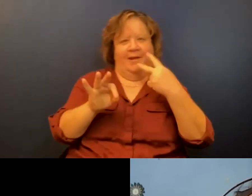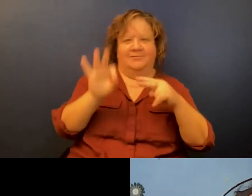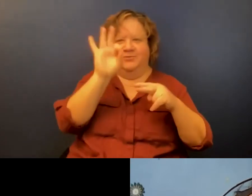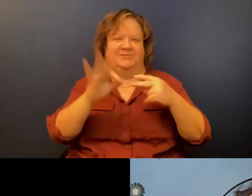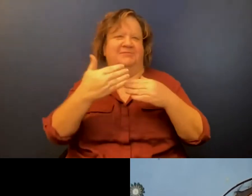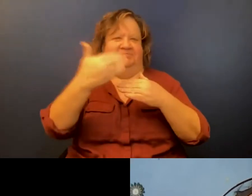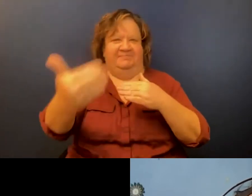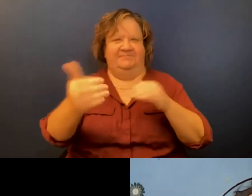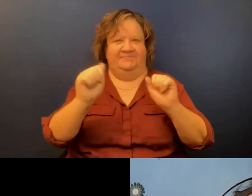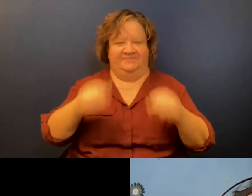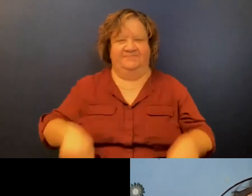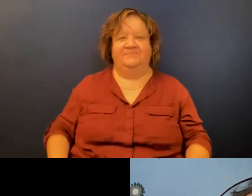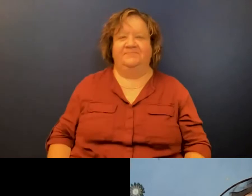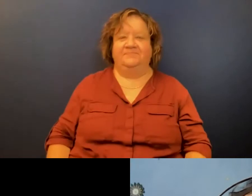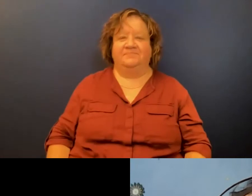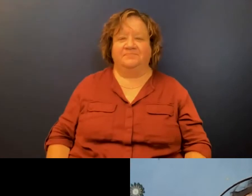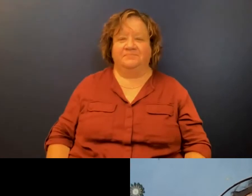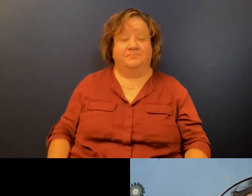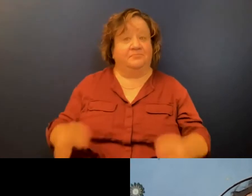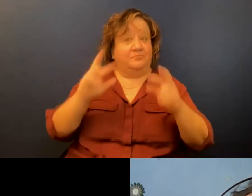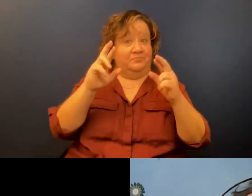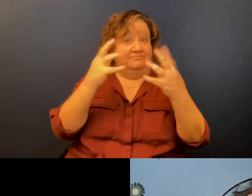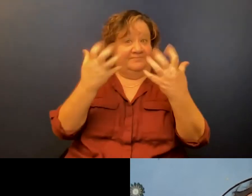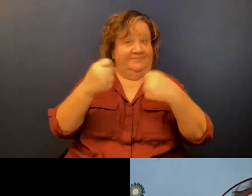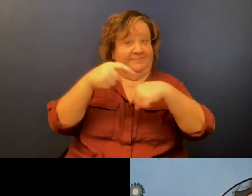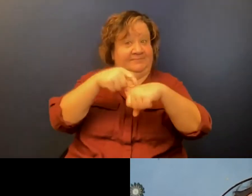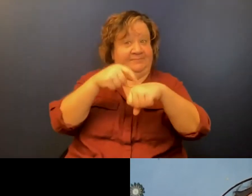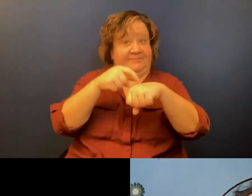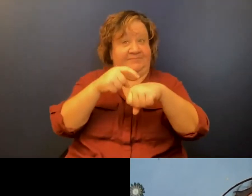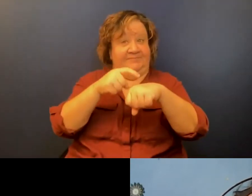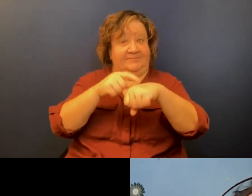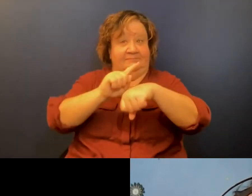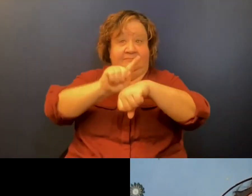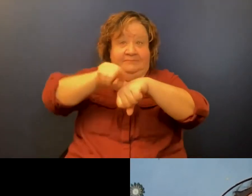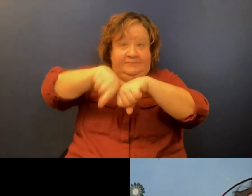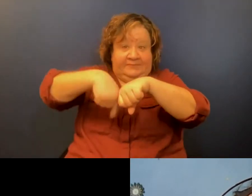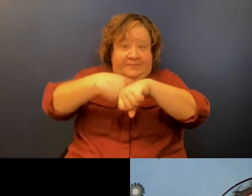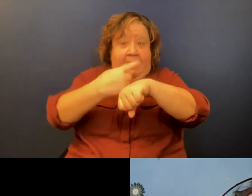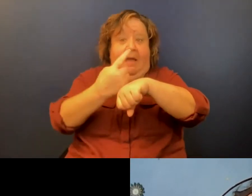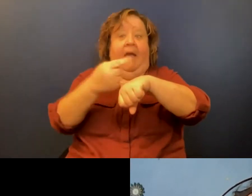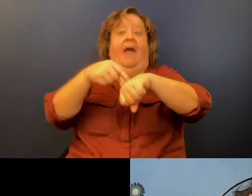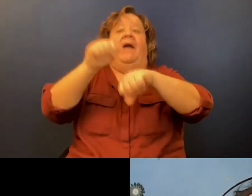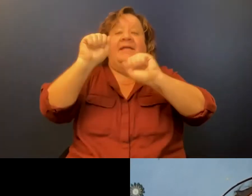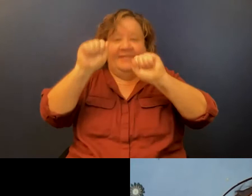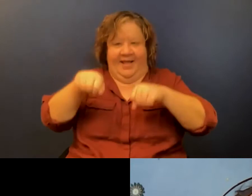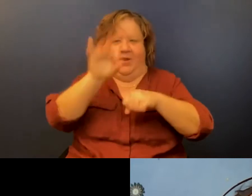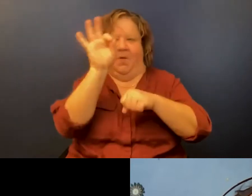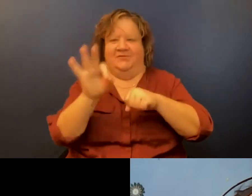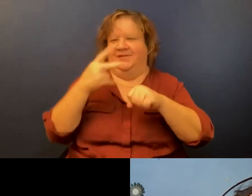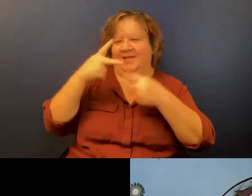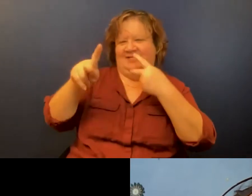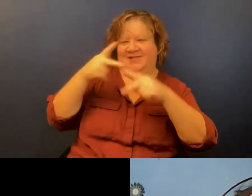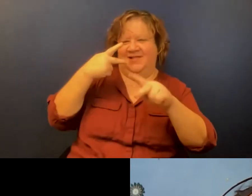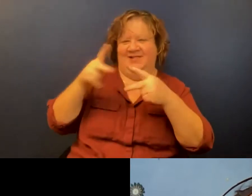that participants can ask their own questions. Please take into account we're not allowed to use the cameras